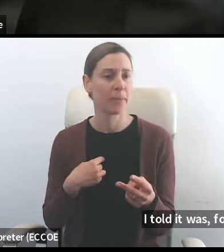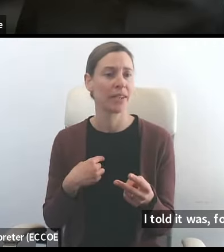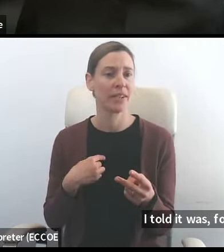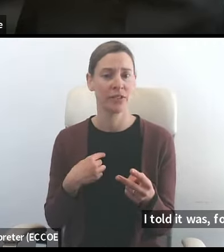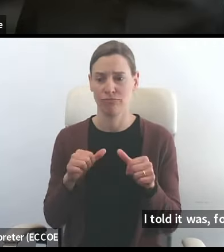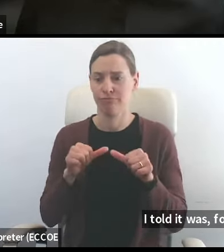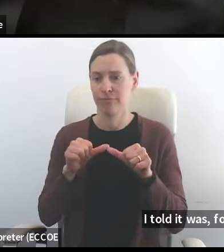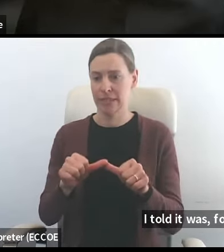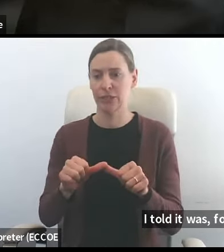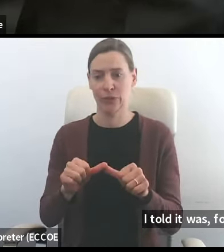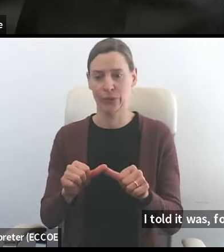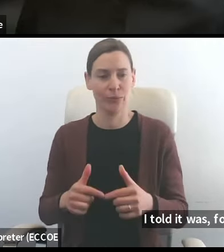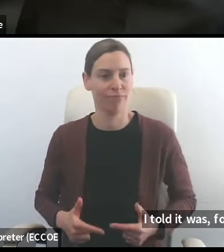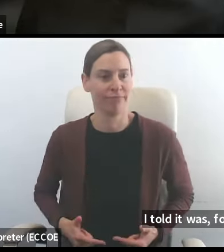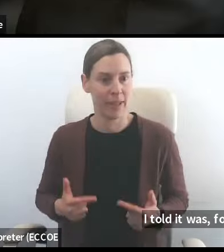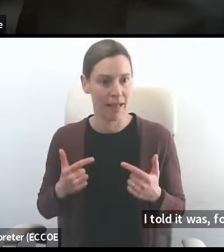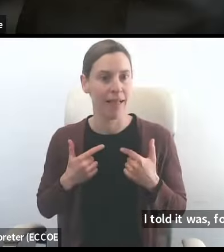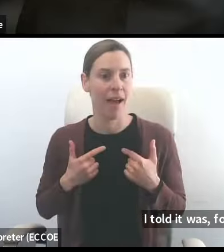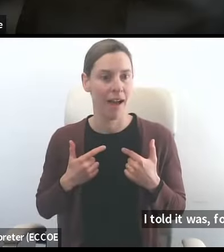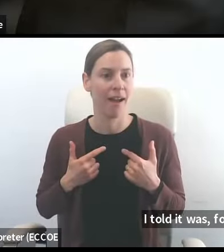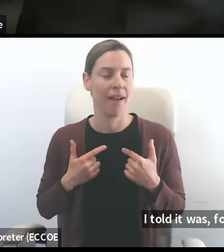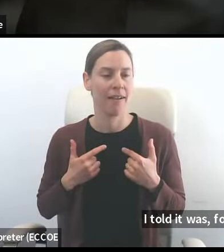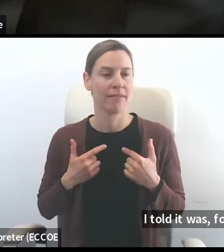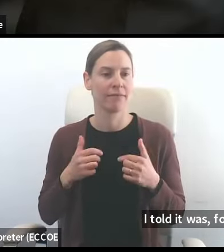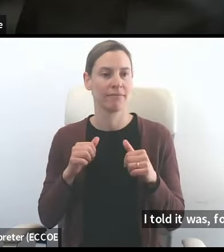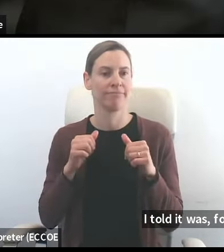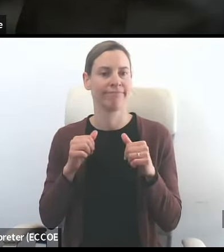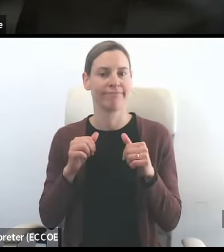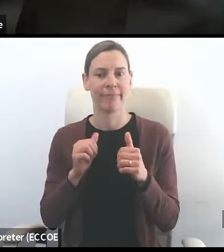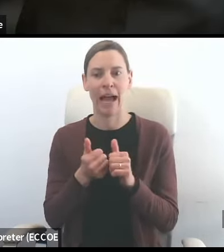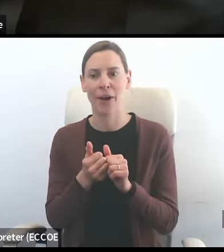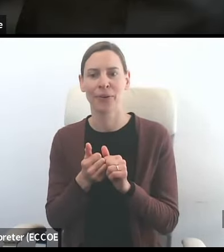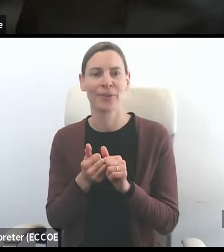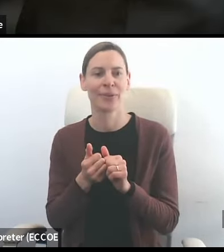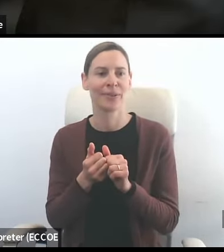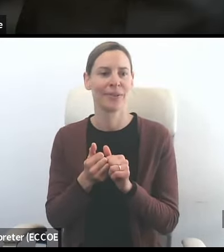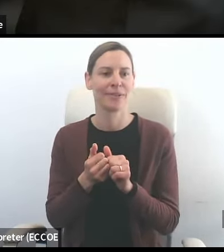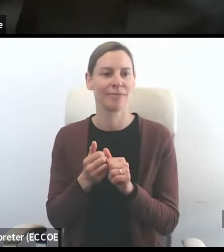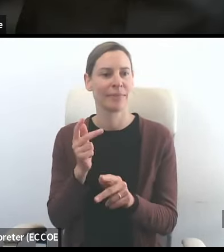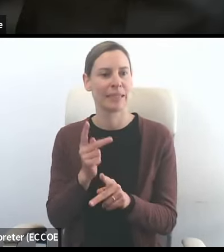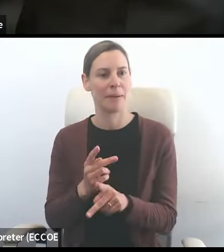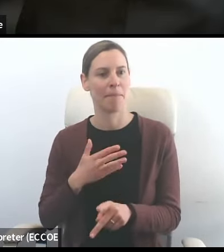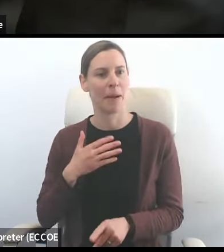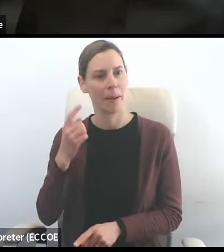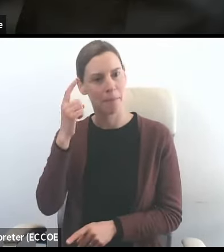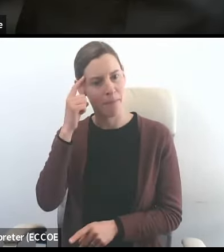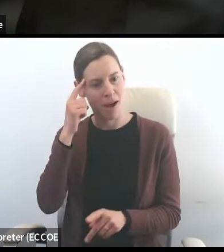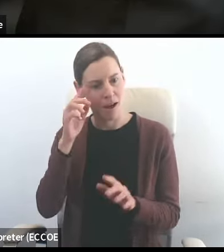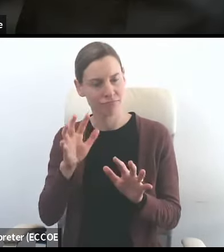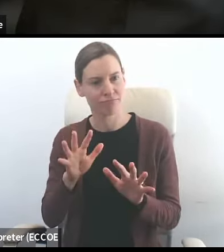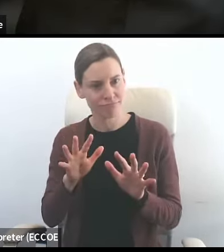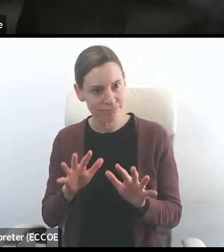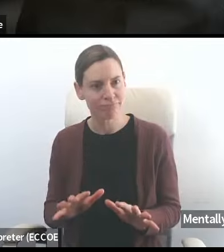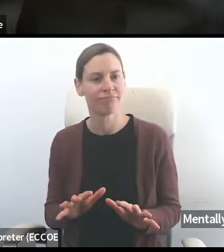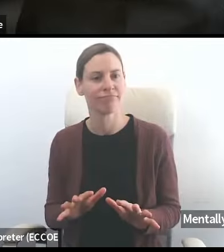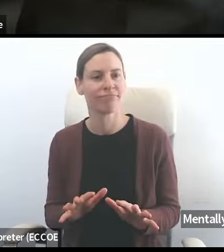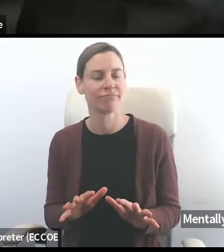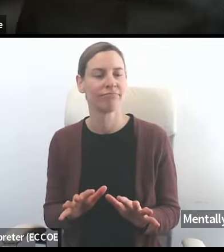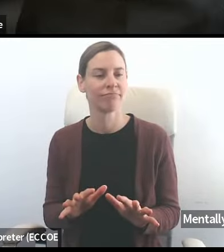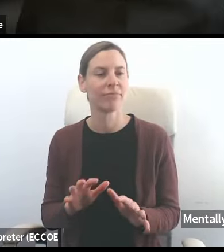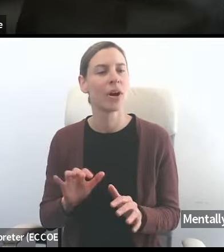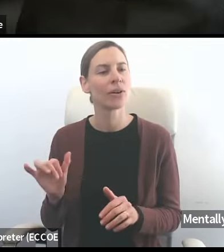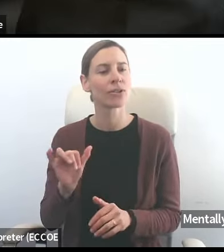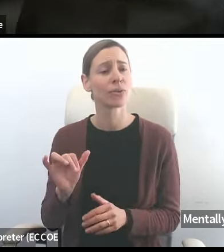alive, mentally sane. Now actually I also feel very privileged